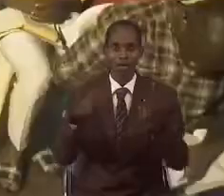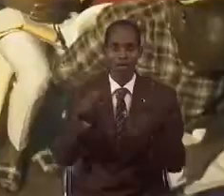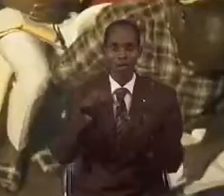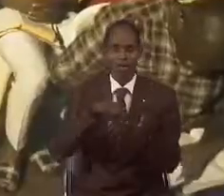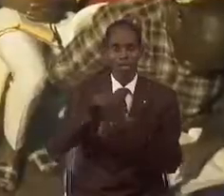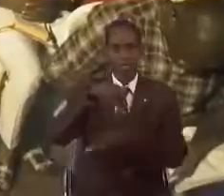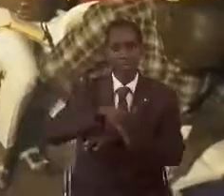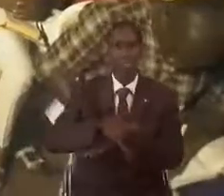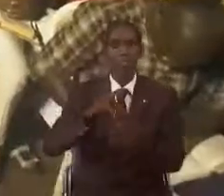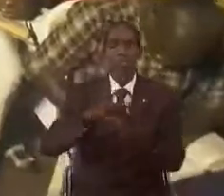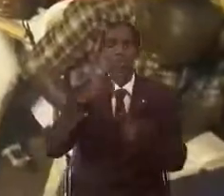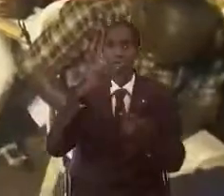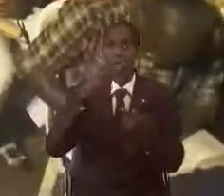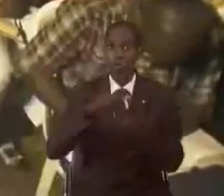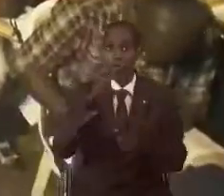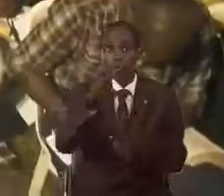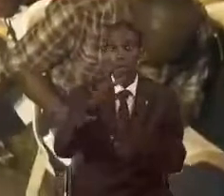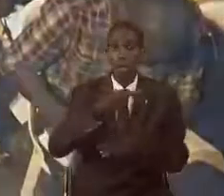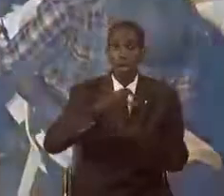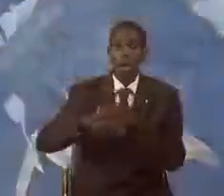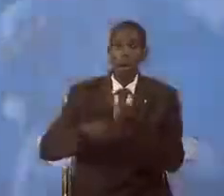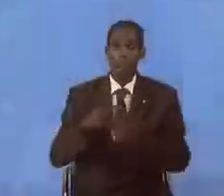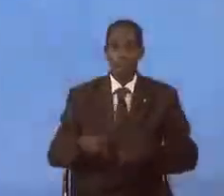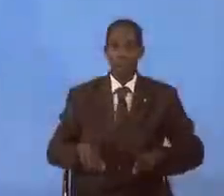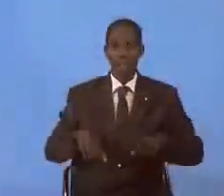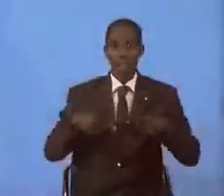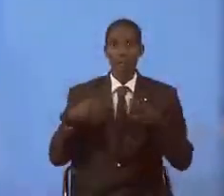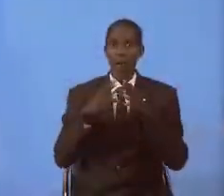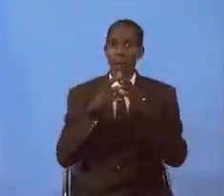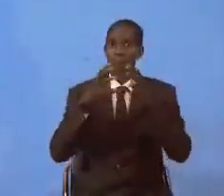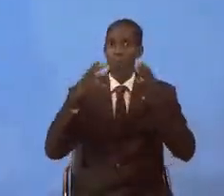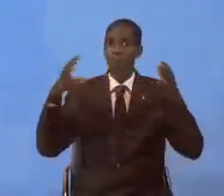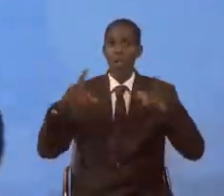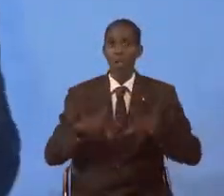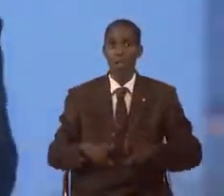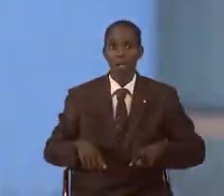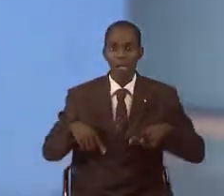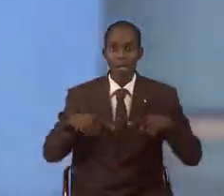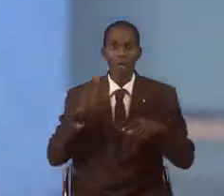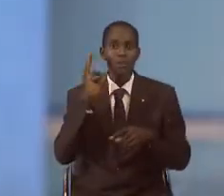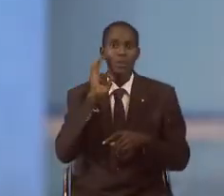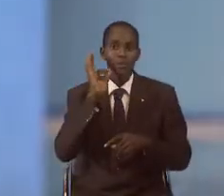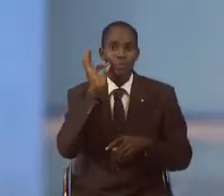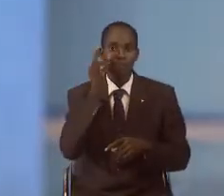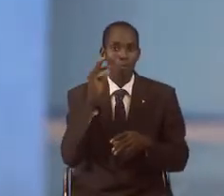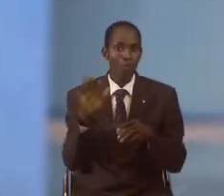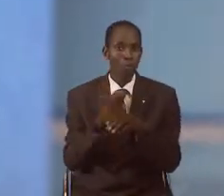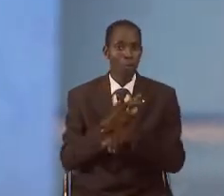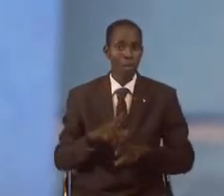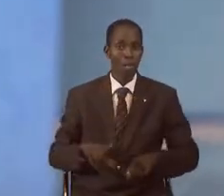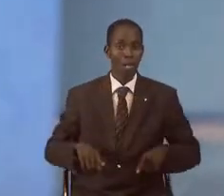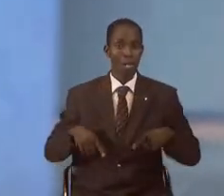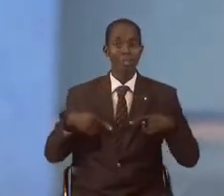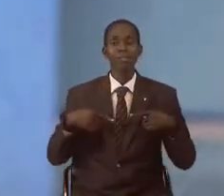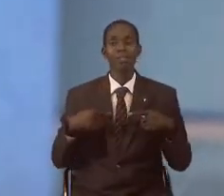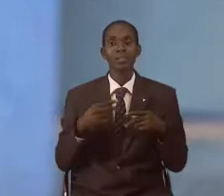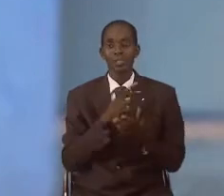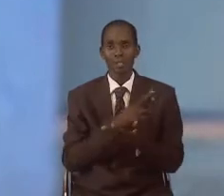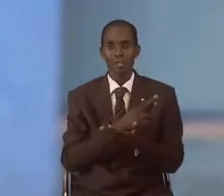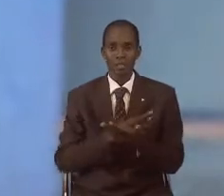you. That's why I come tonight to tell you about life, abundant